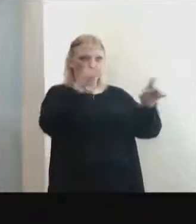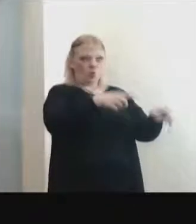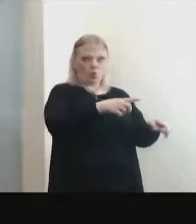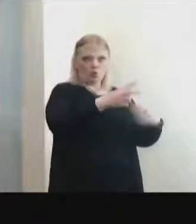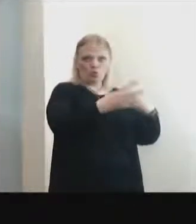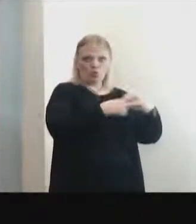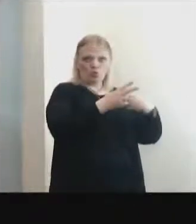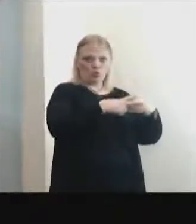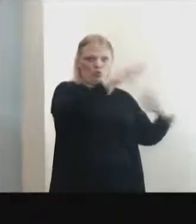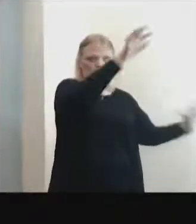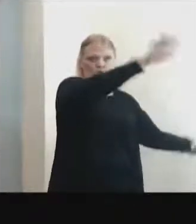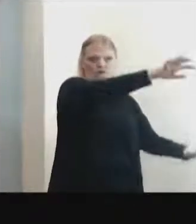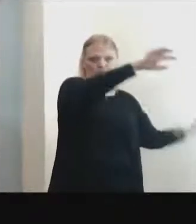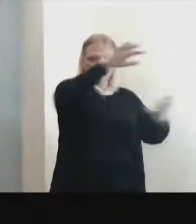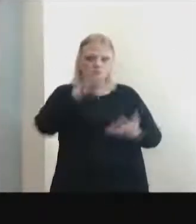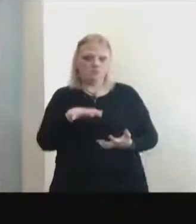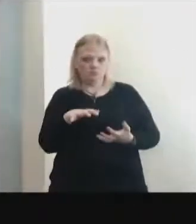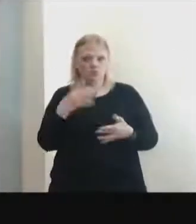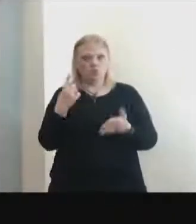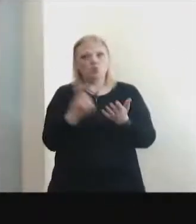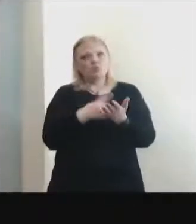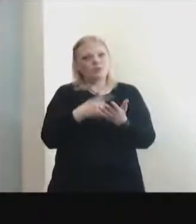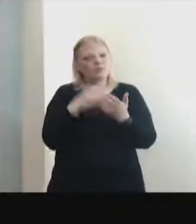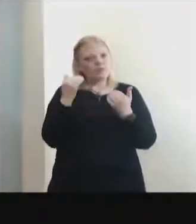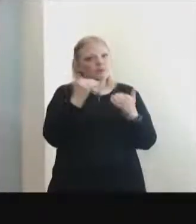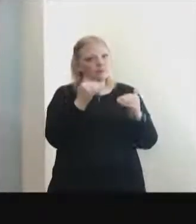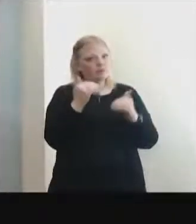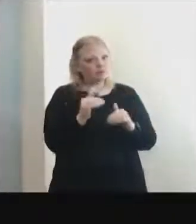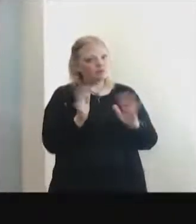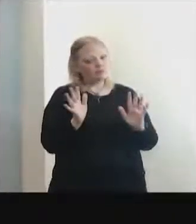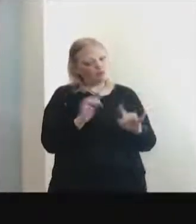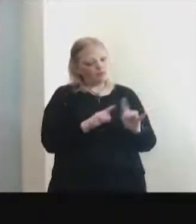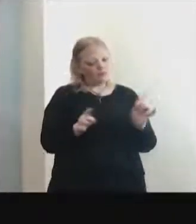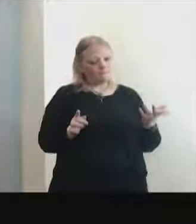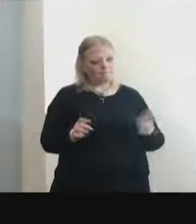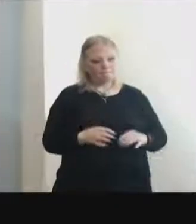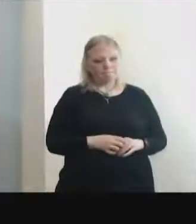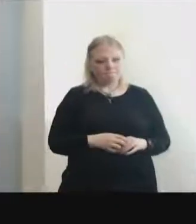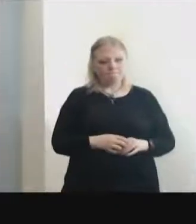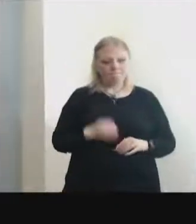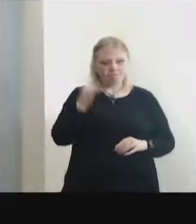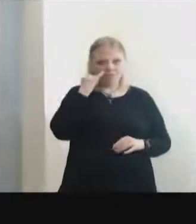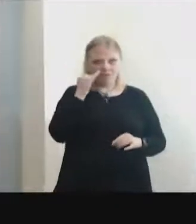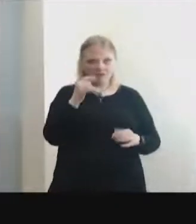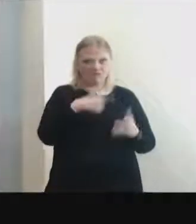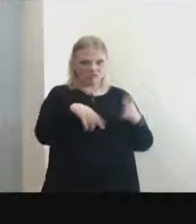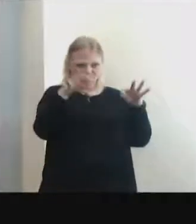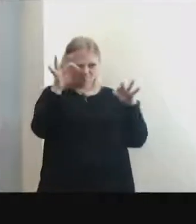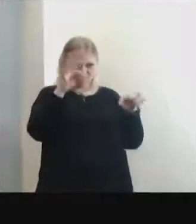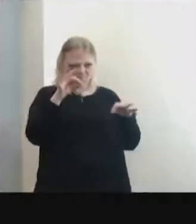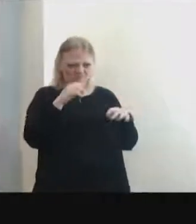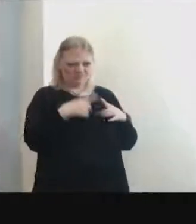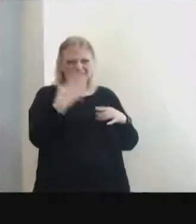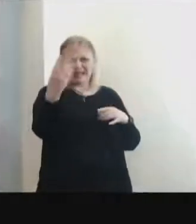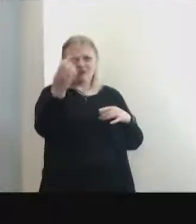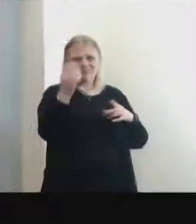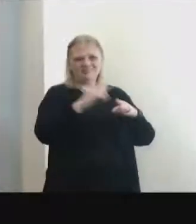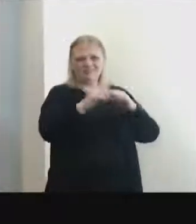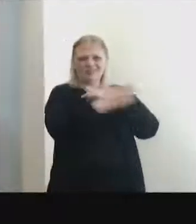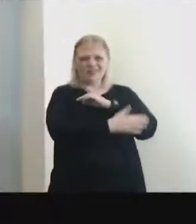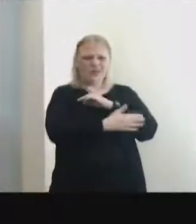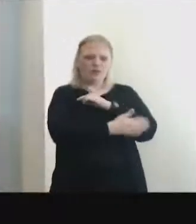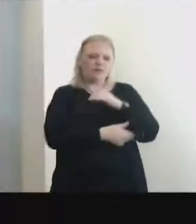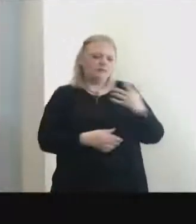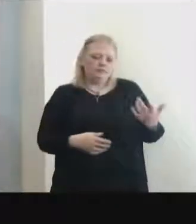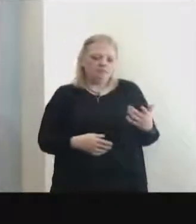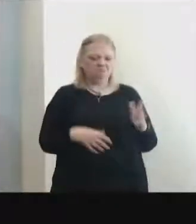wherever the location is. So sometimes there will be limitations, but if it's what you're saying, it was from outside the county, as